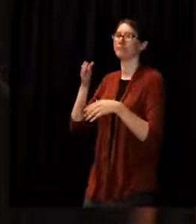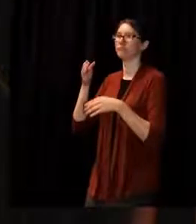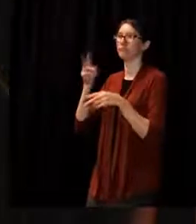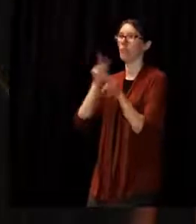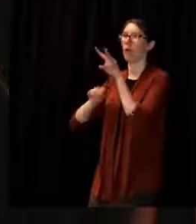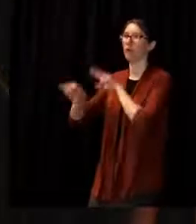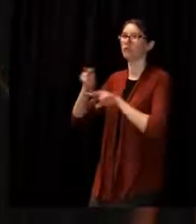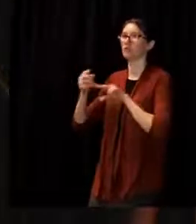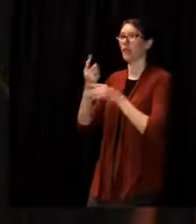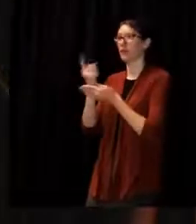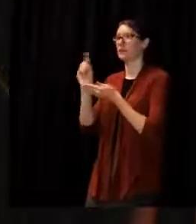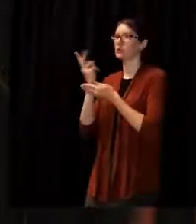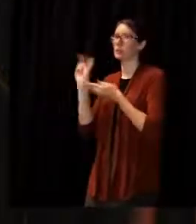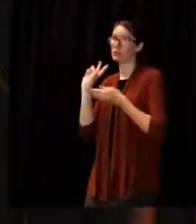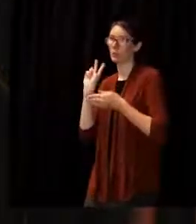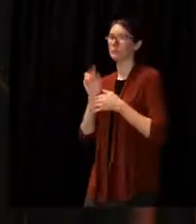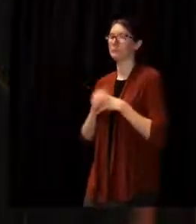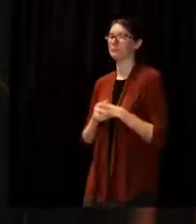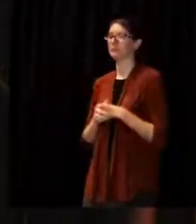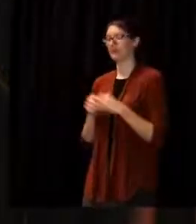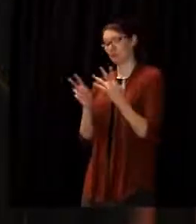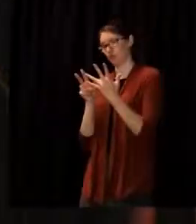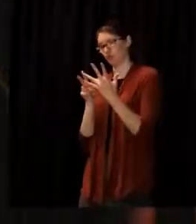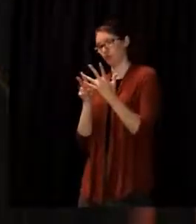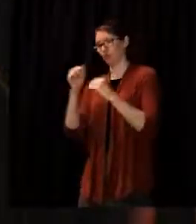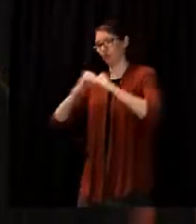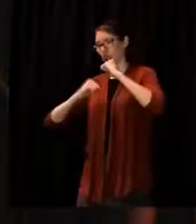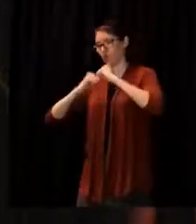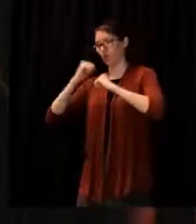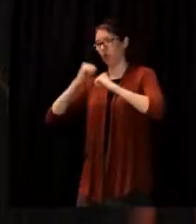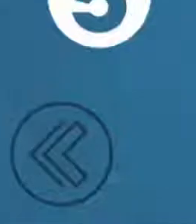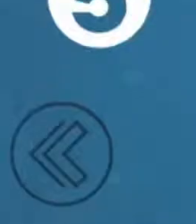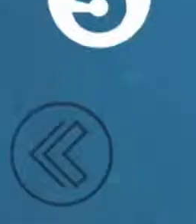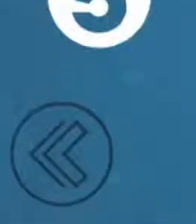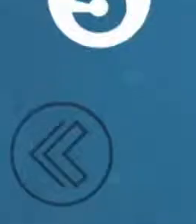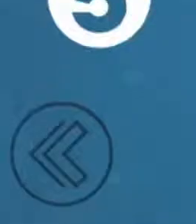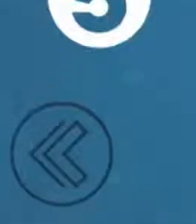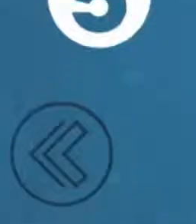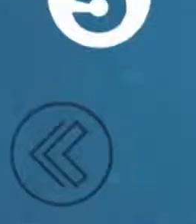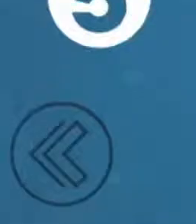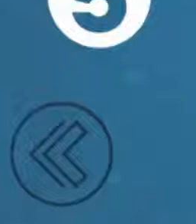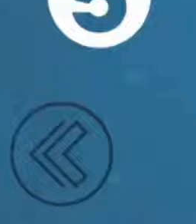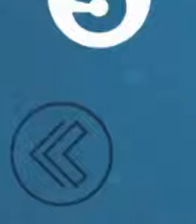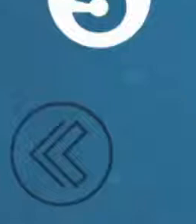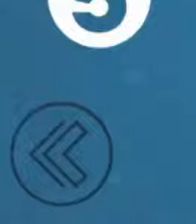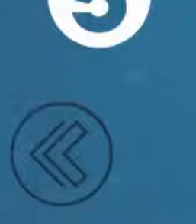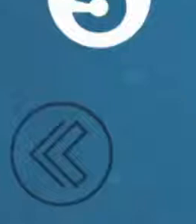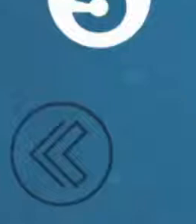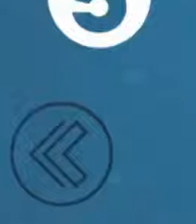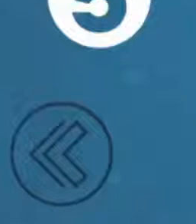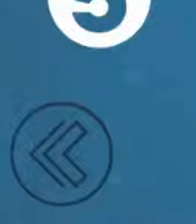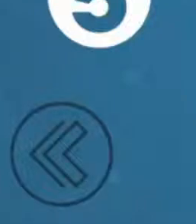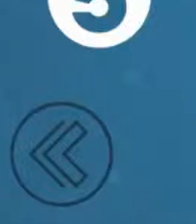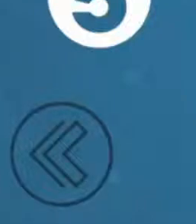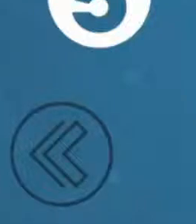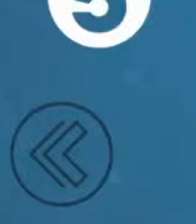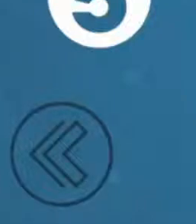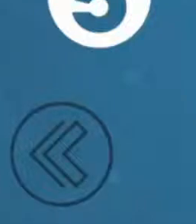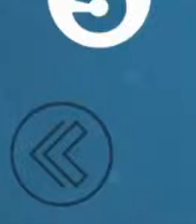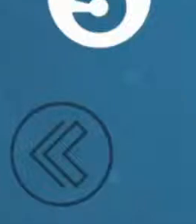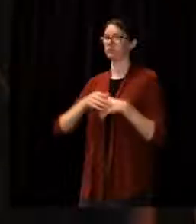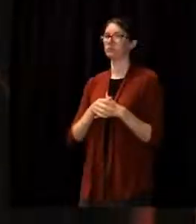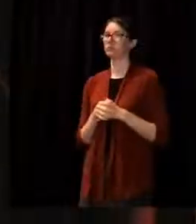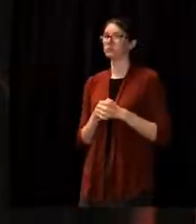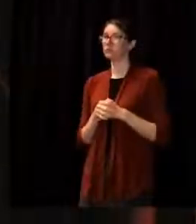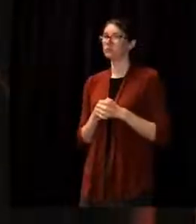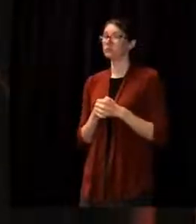the structural components that we needed to look at, and that is our leadership and our technology and facilities. Now, again, 2